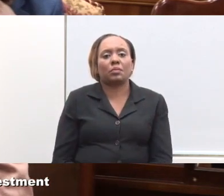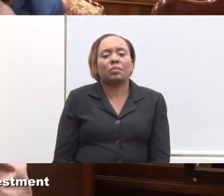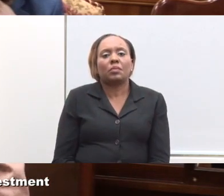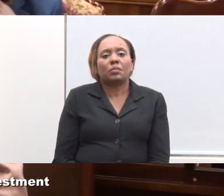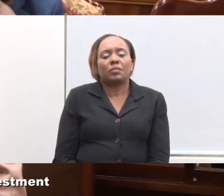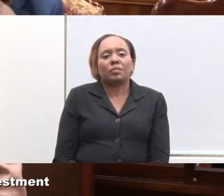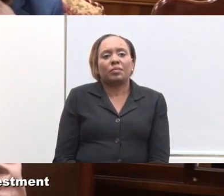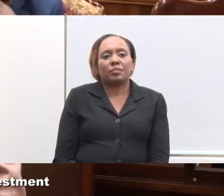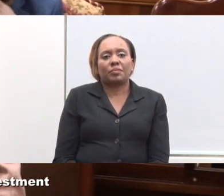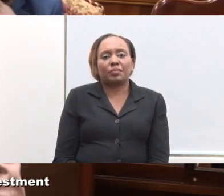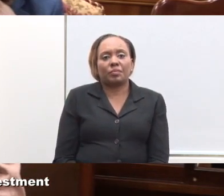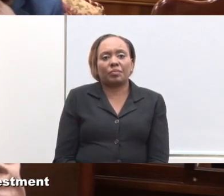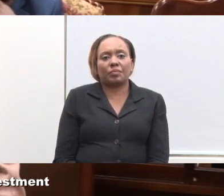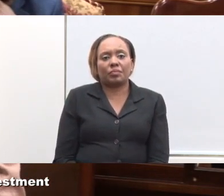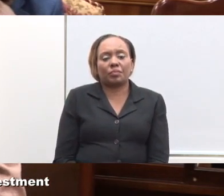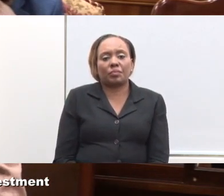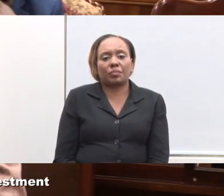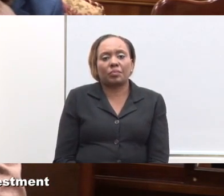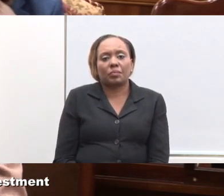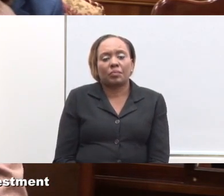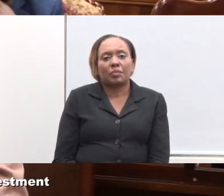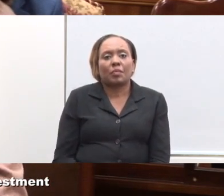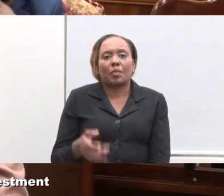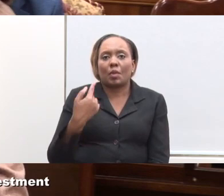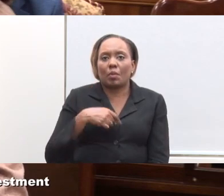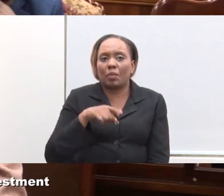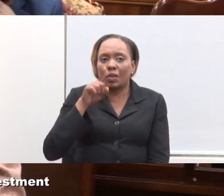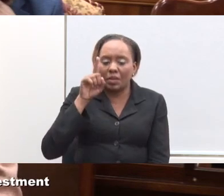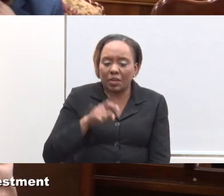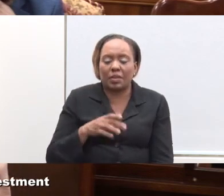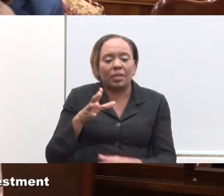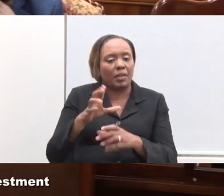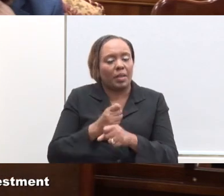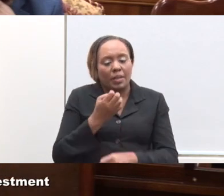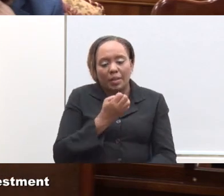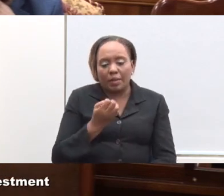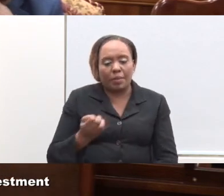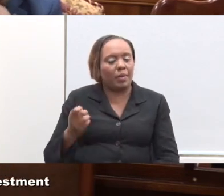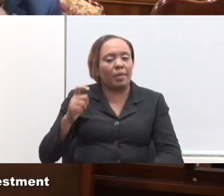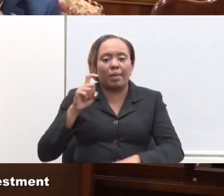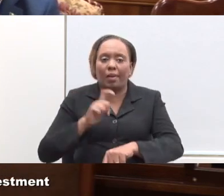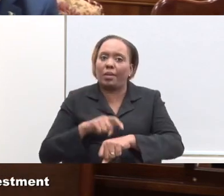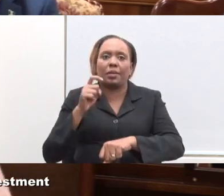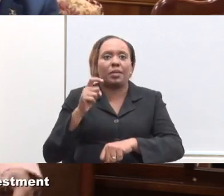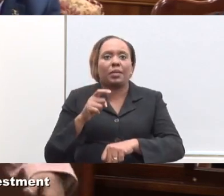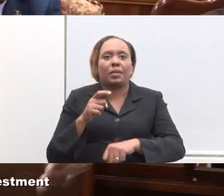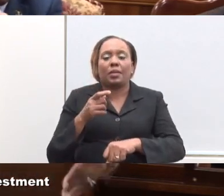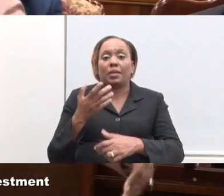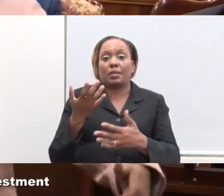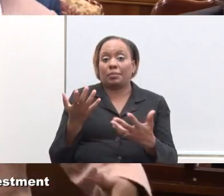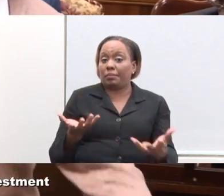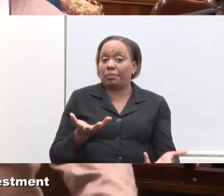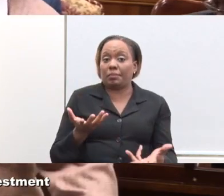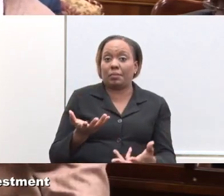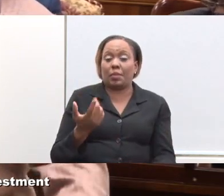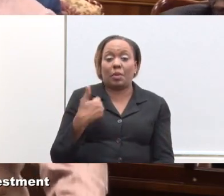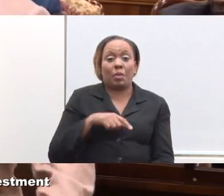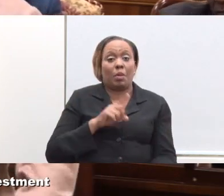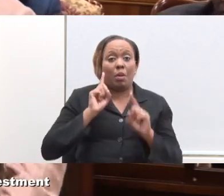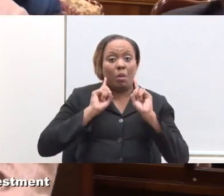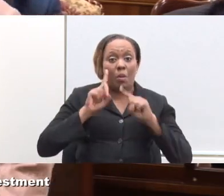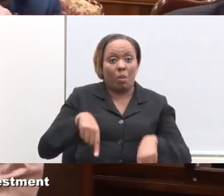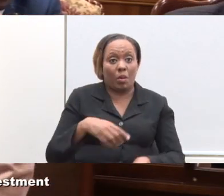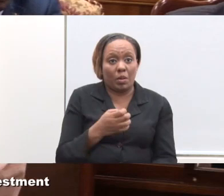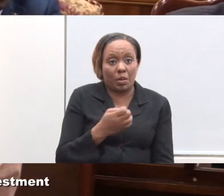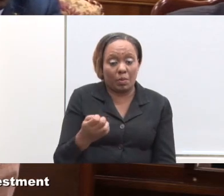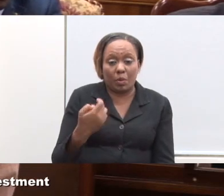concerns is that we get the equipment that we have ordered on time, because even though we have ordered equipment and